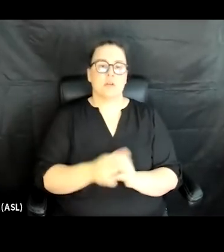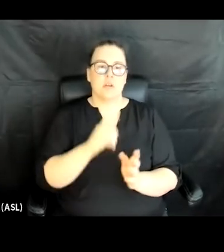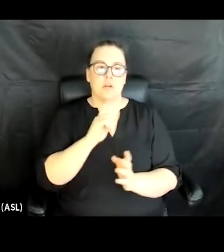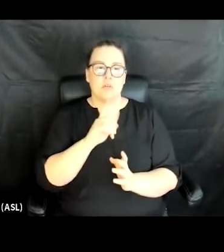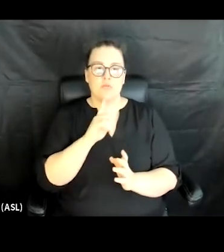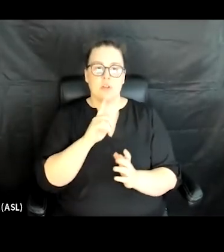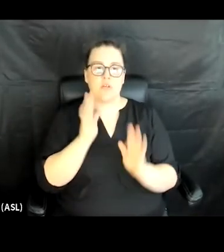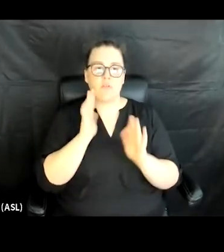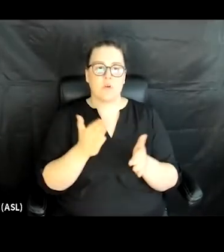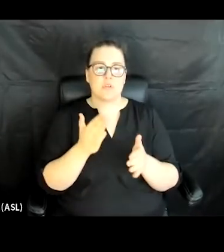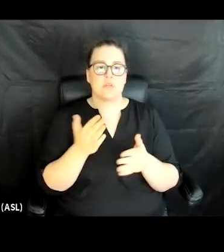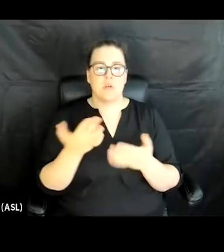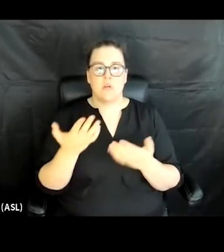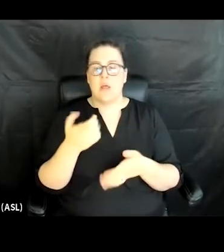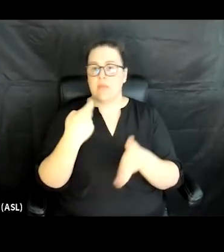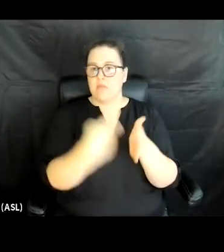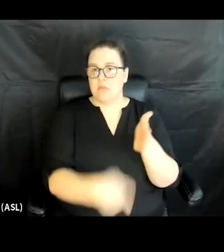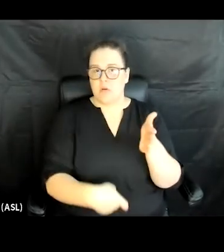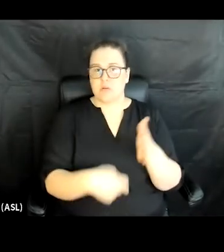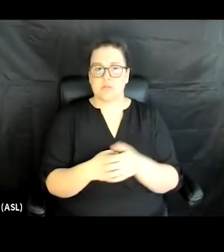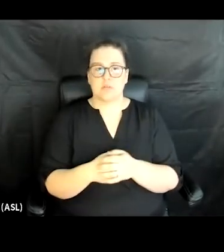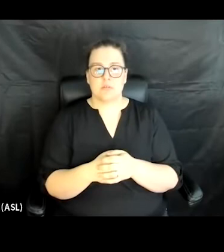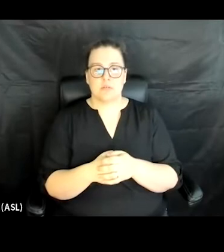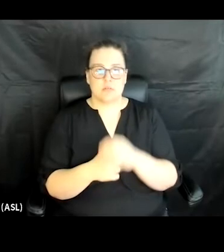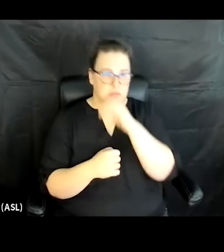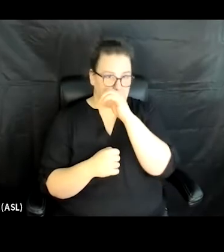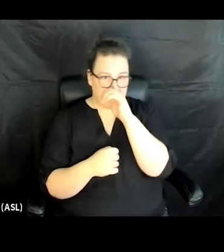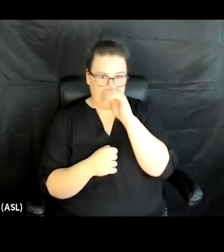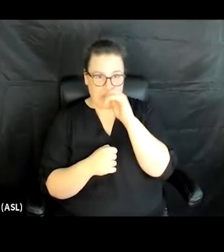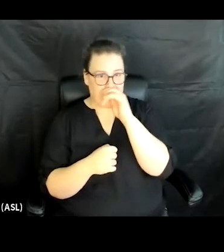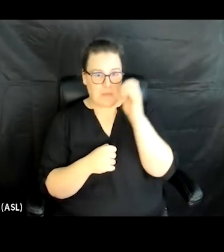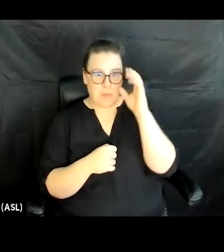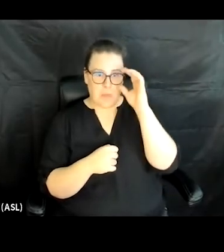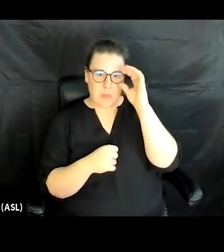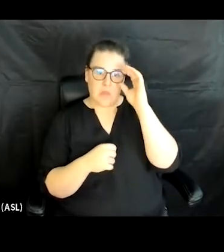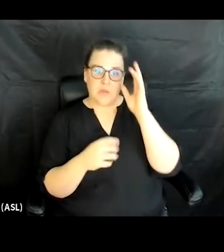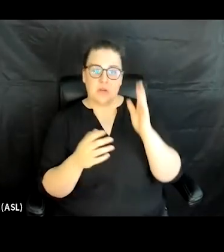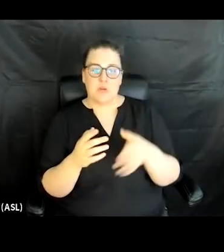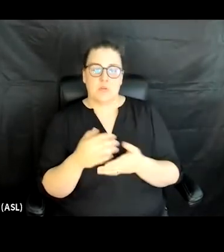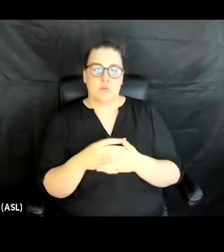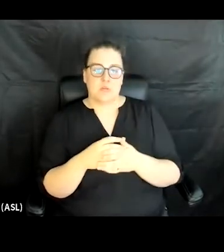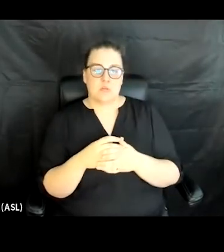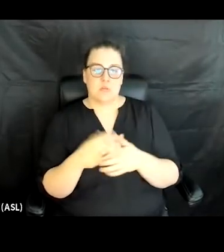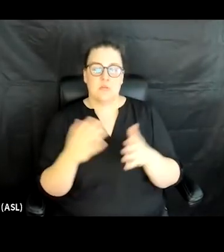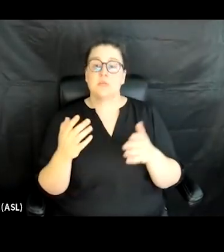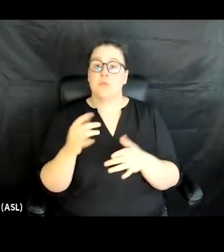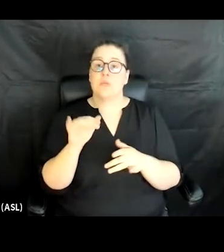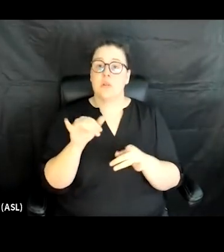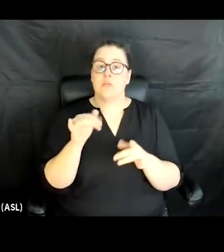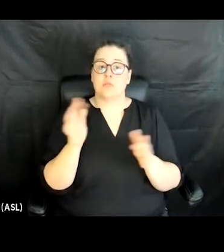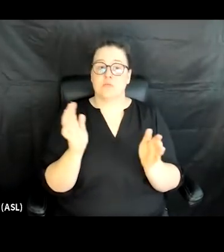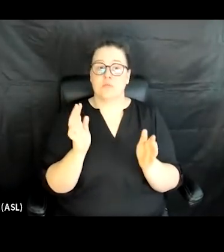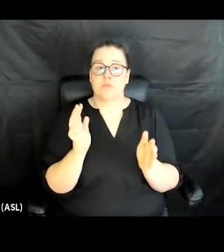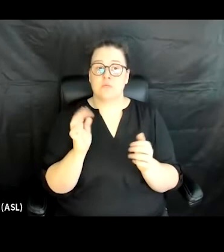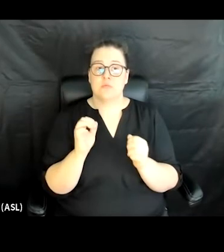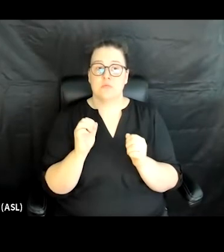go out of network. And given how small some provider networks are, it's easy to do. So the question is, why don't we just have more